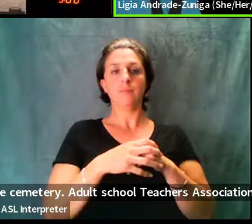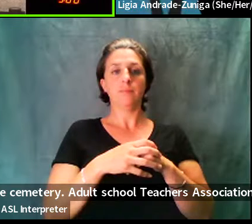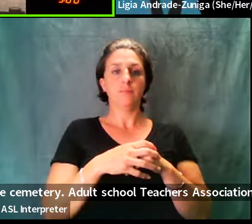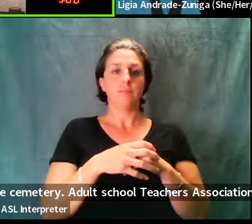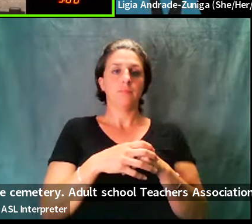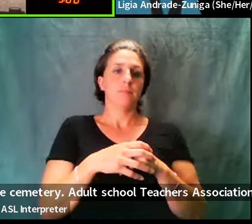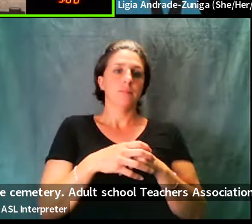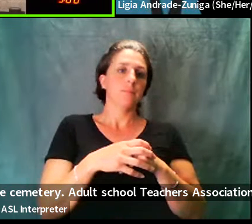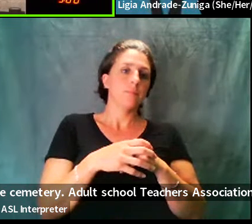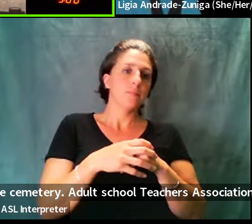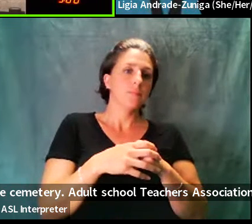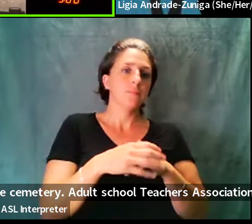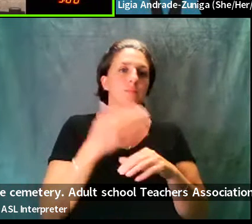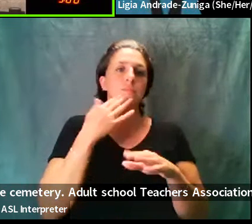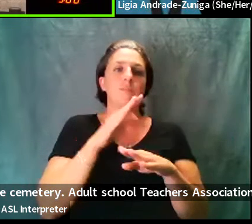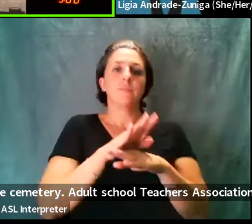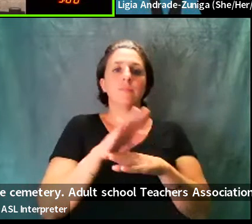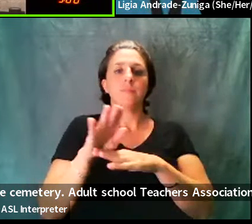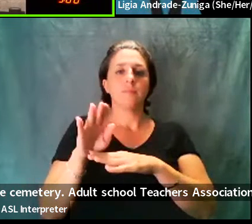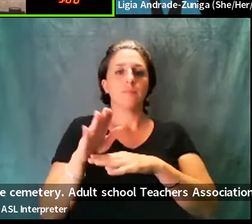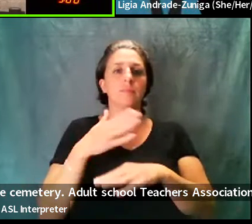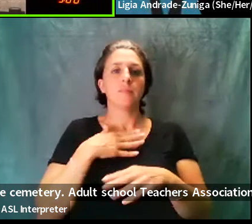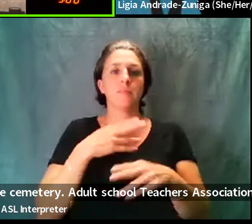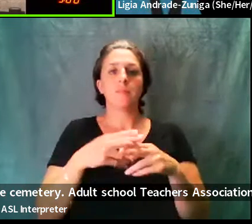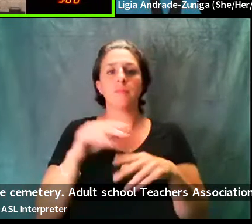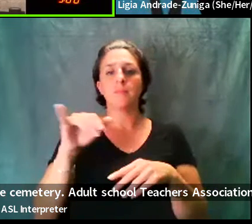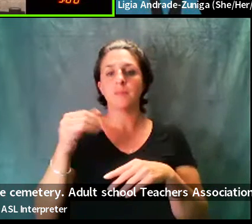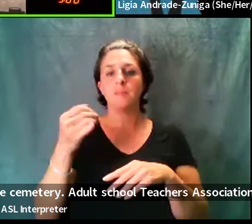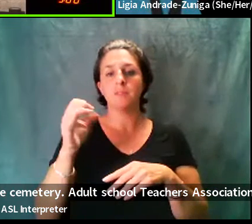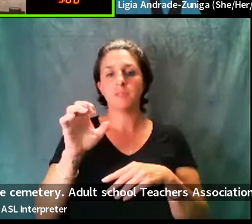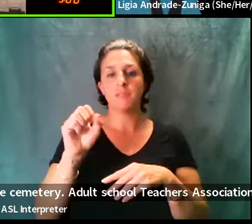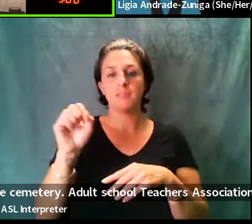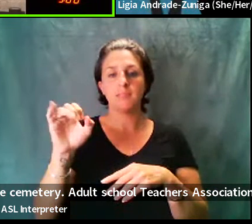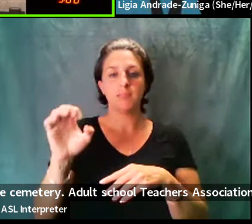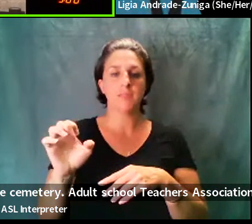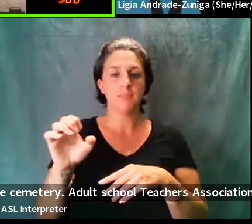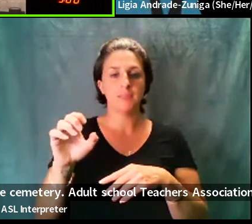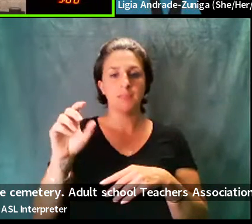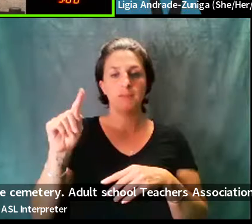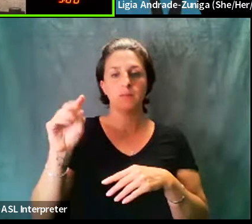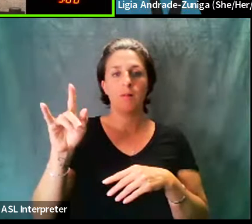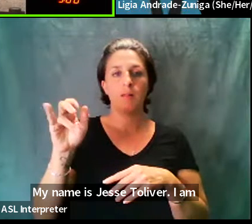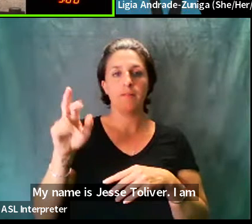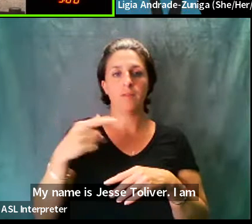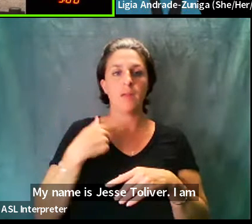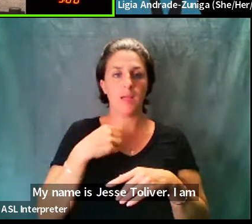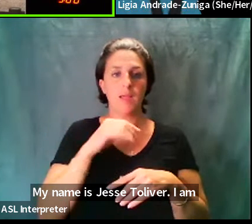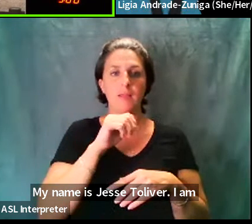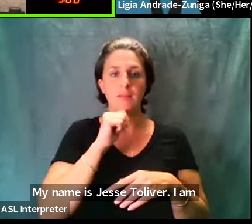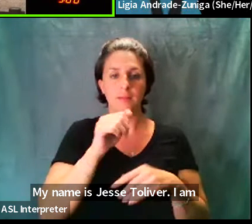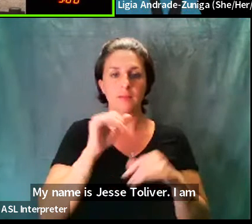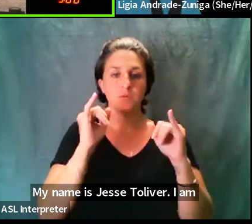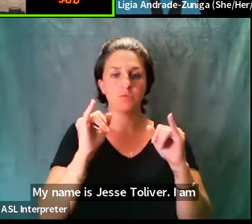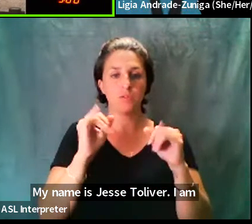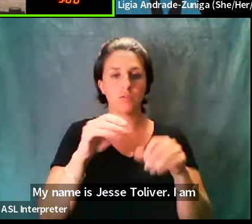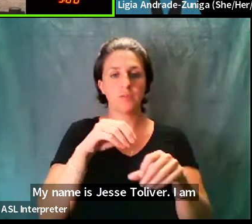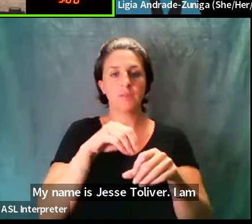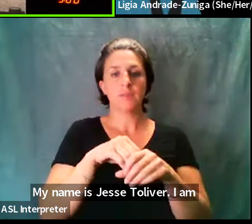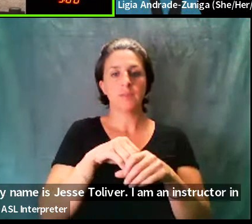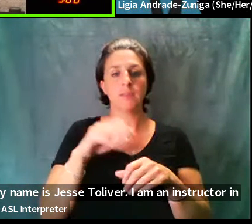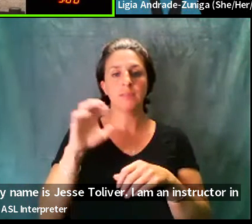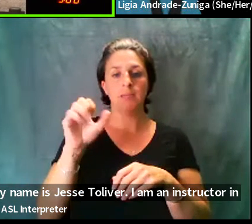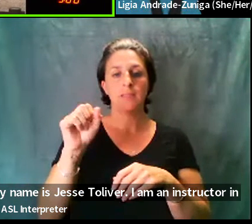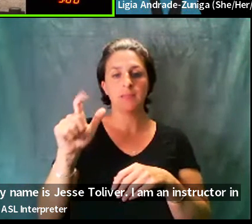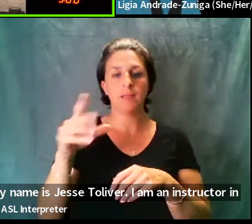Good evening. My name is Jesse Tolliver. I am an instructor in ESL and the adult